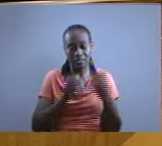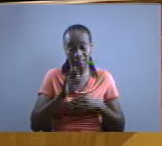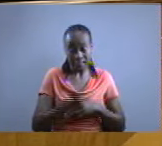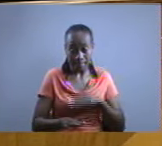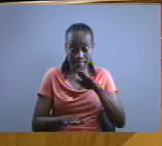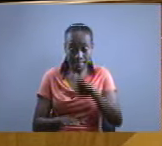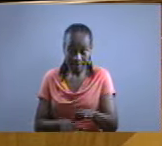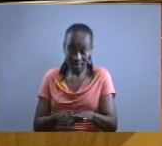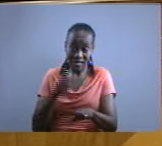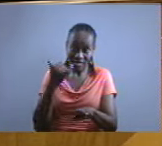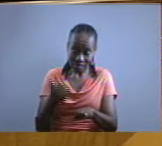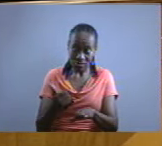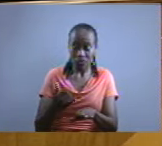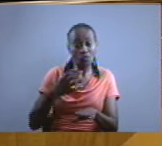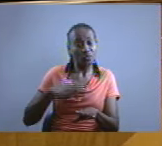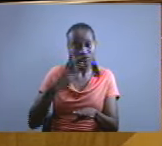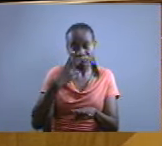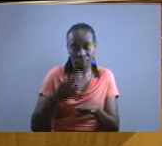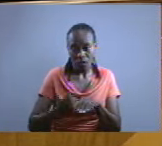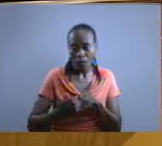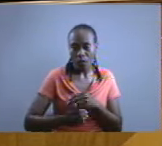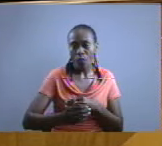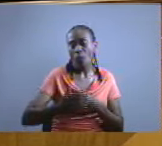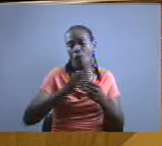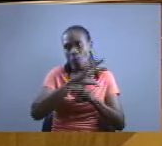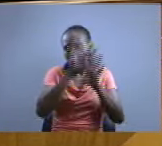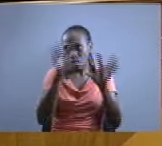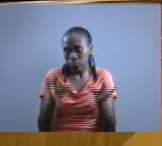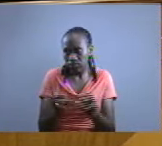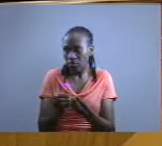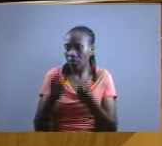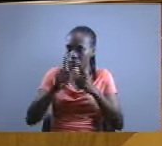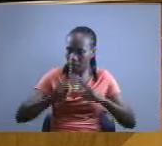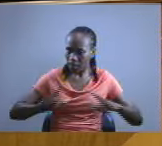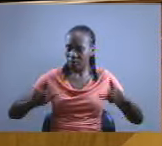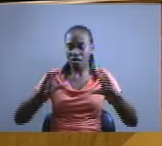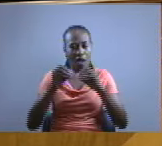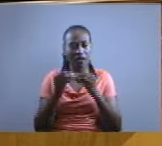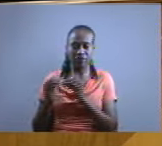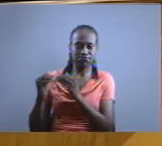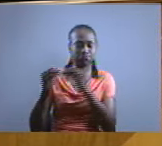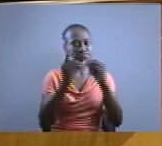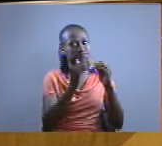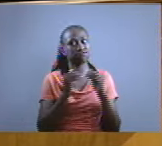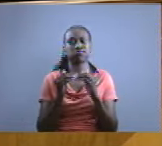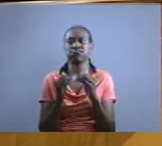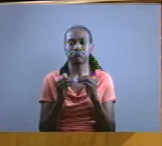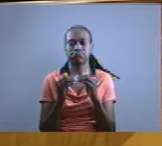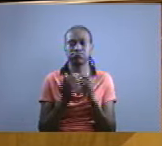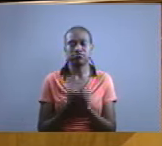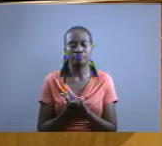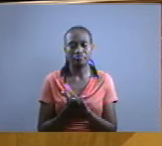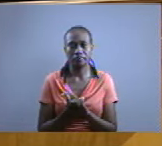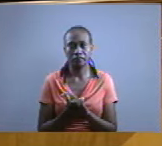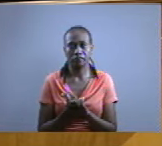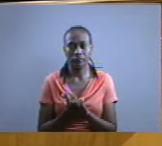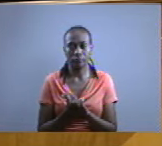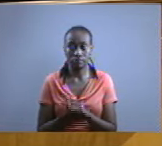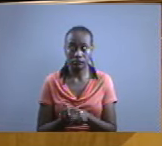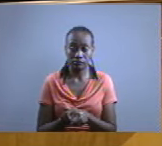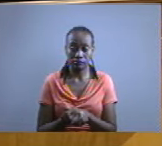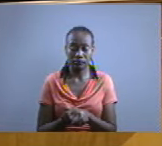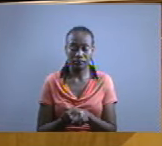forward in ensuring that all languages enjoy parity of esteem. Itlela